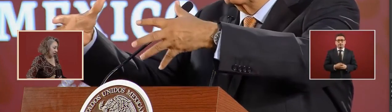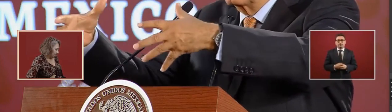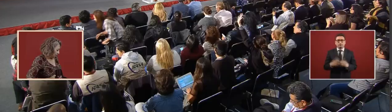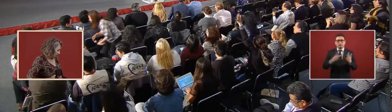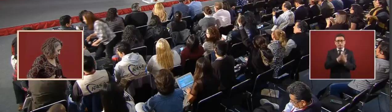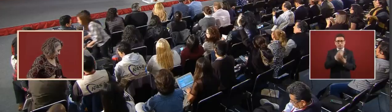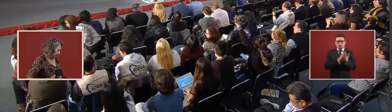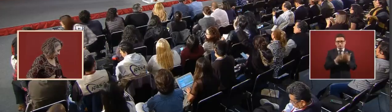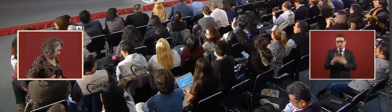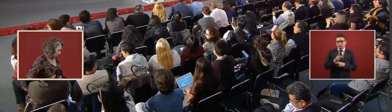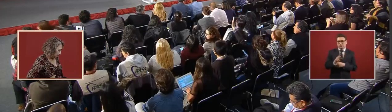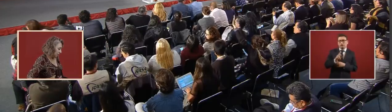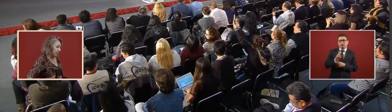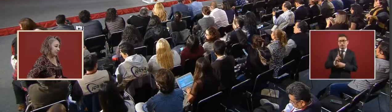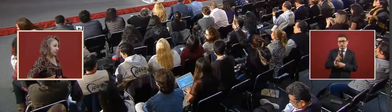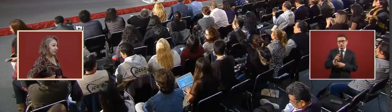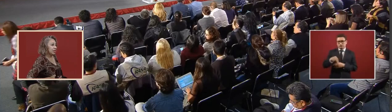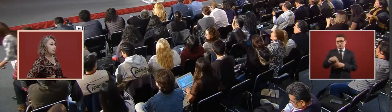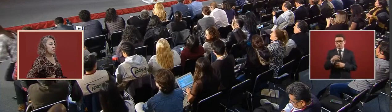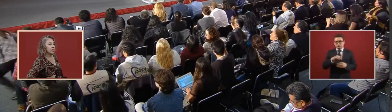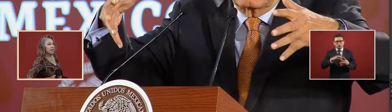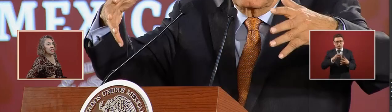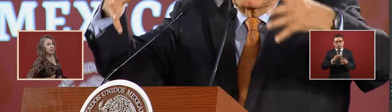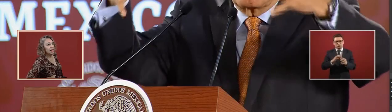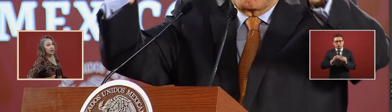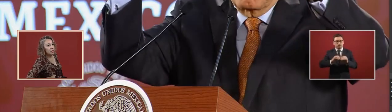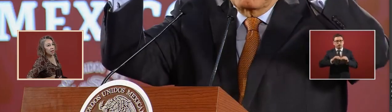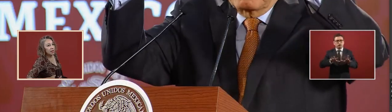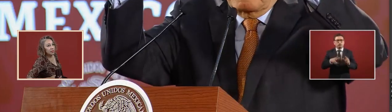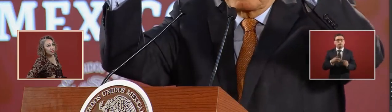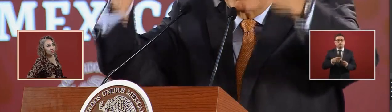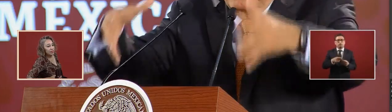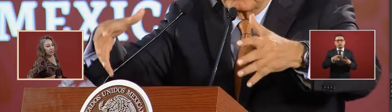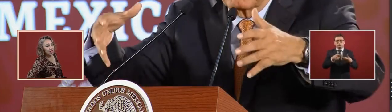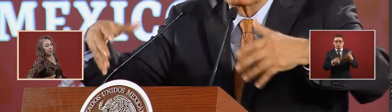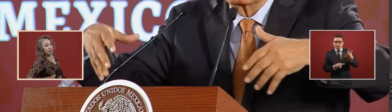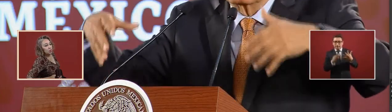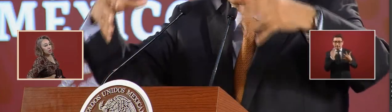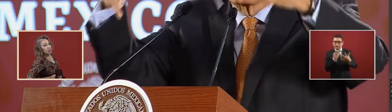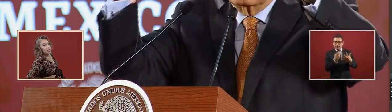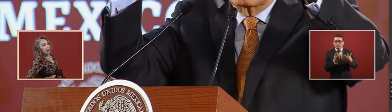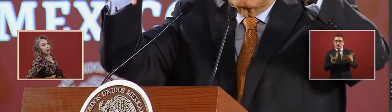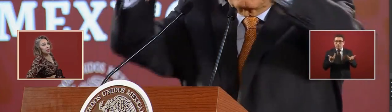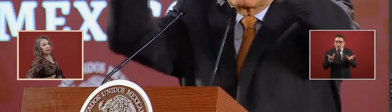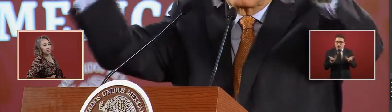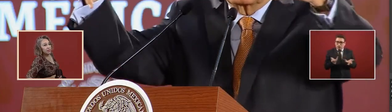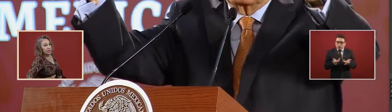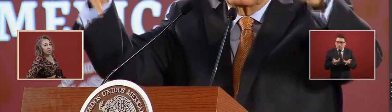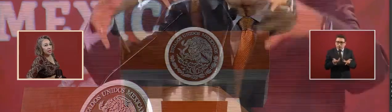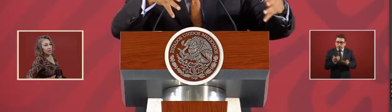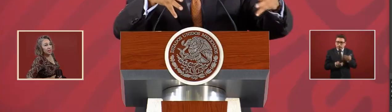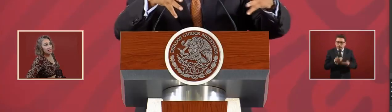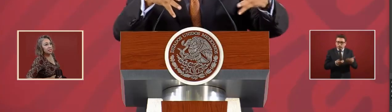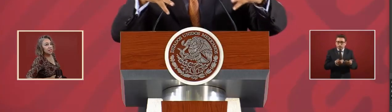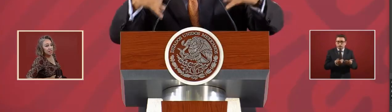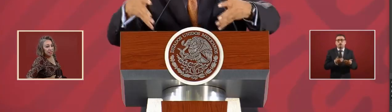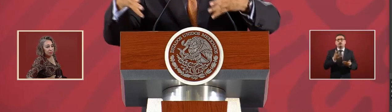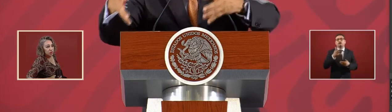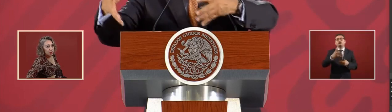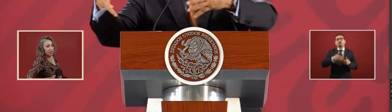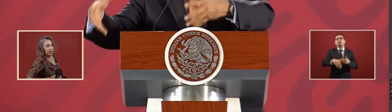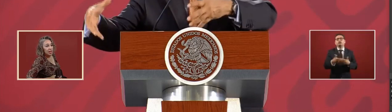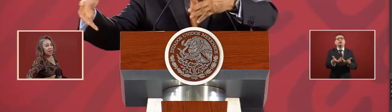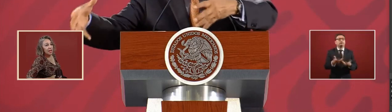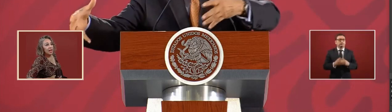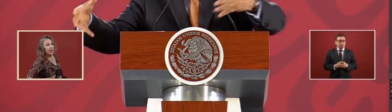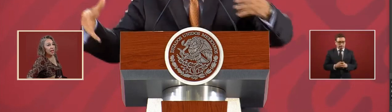plan de desarrollo. All that has to do with the plan decir, of development. And in that way, así vamos, we'll go there. Esto es lo conceptual. This is the